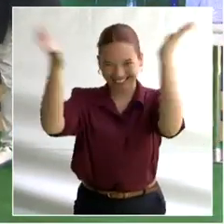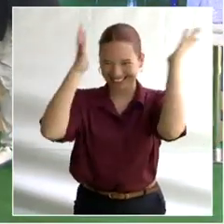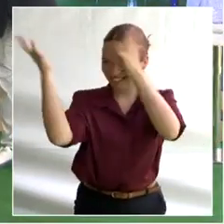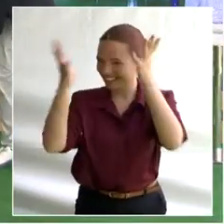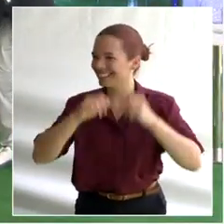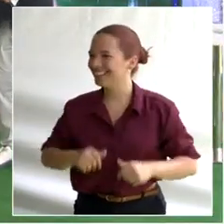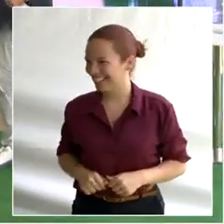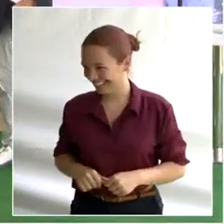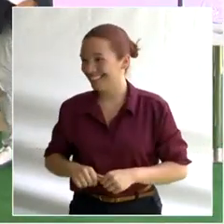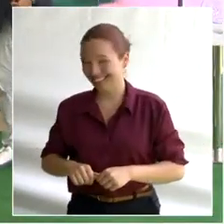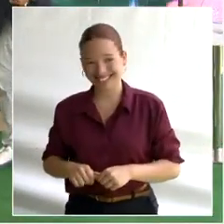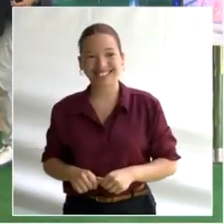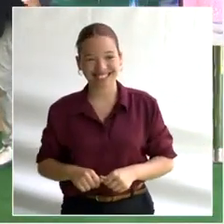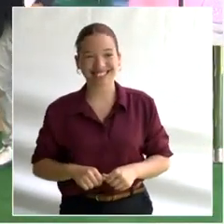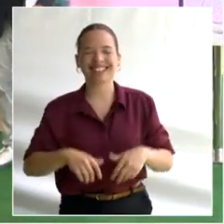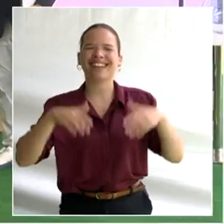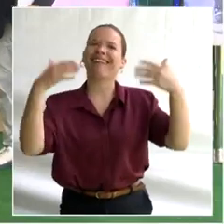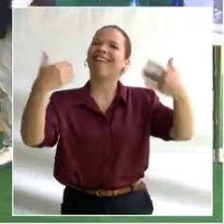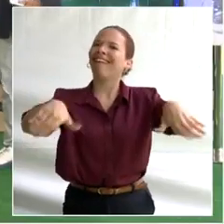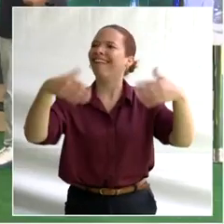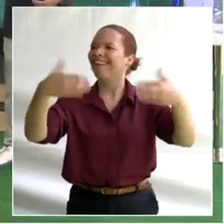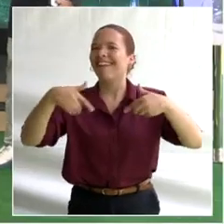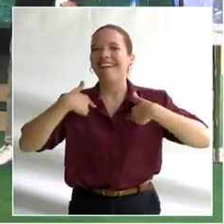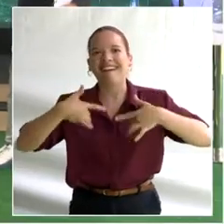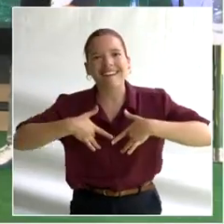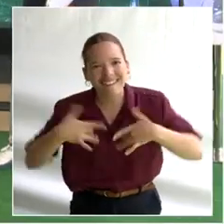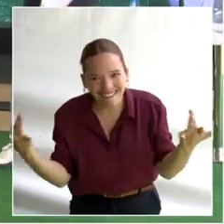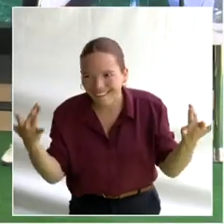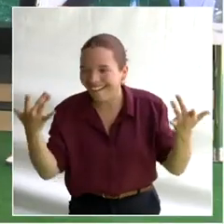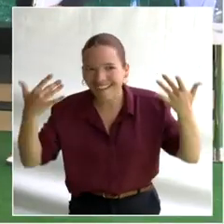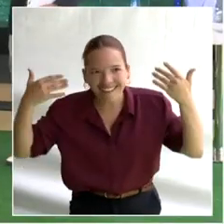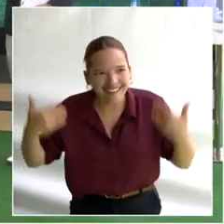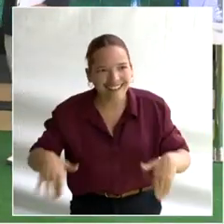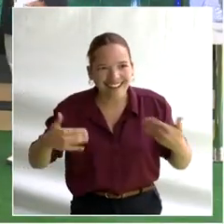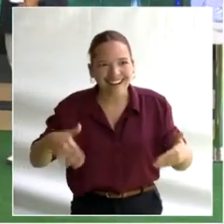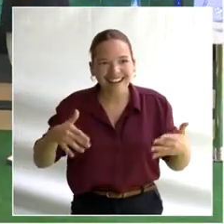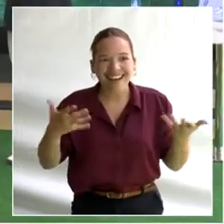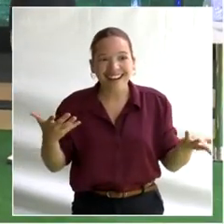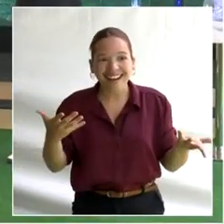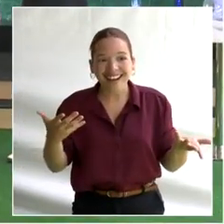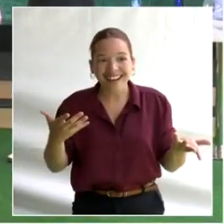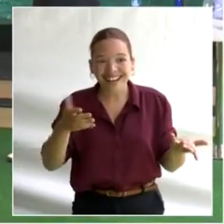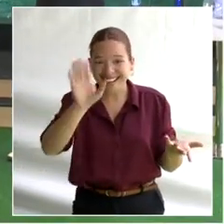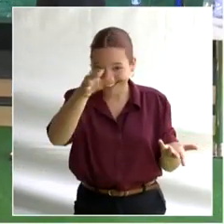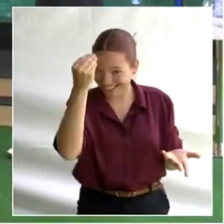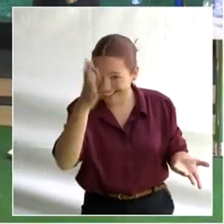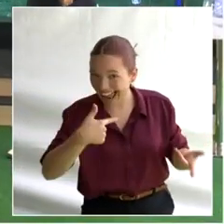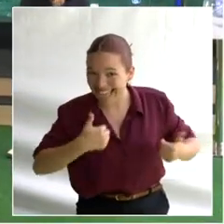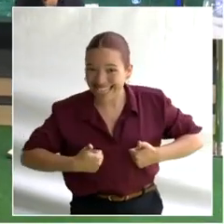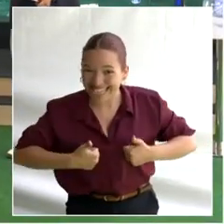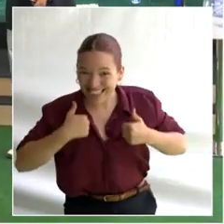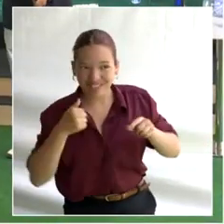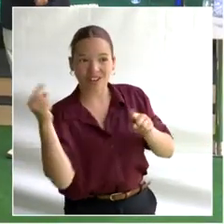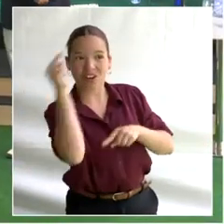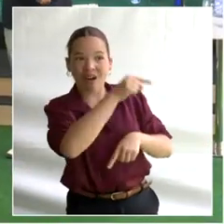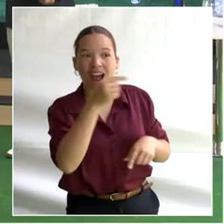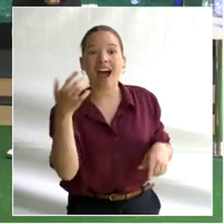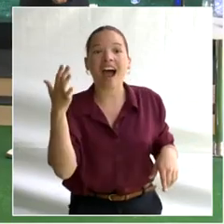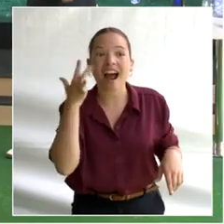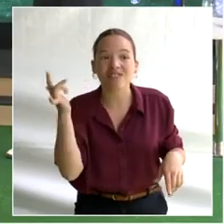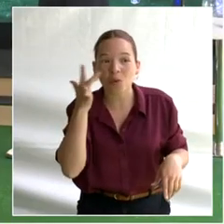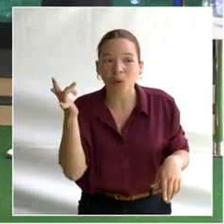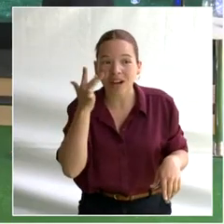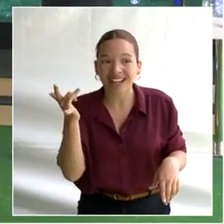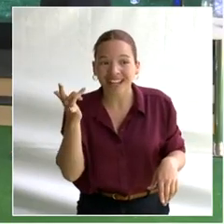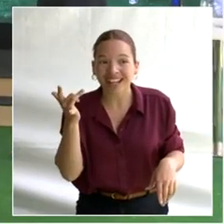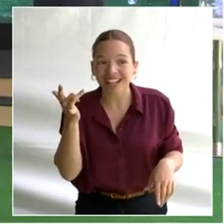You are a huge I live in California, and you're a huge celebrity in California, so I hope that Mark will let me have my picture taken with you. I'm a